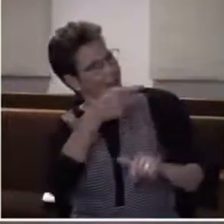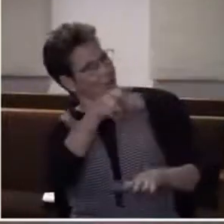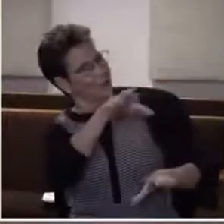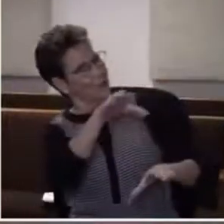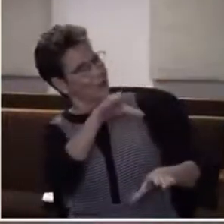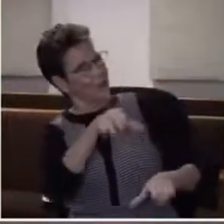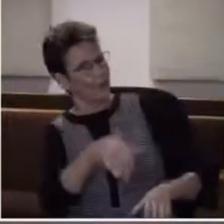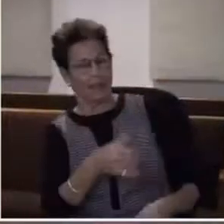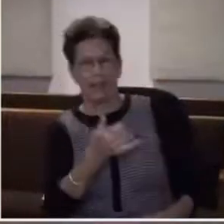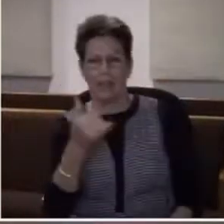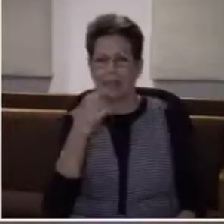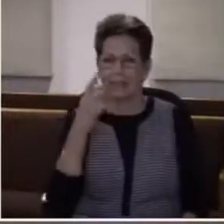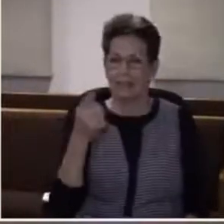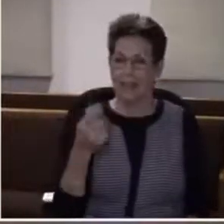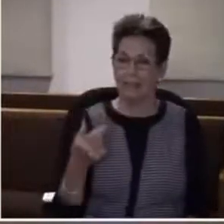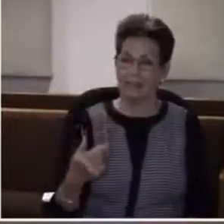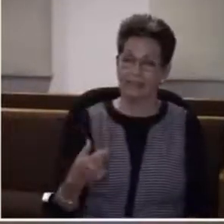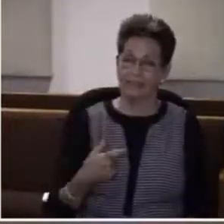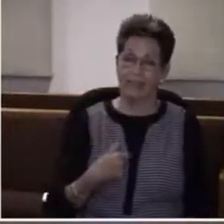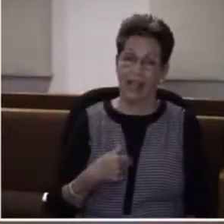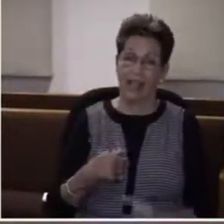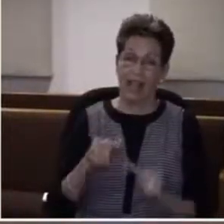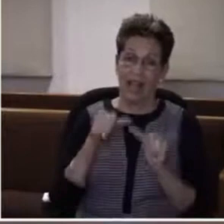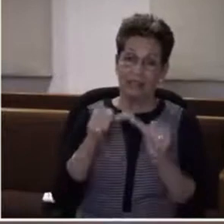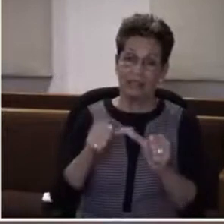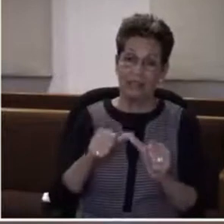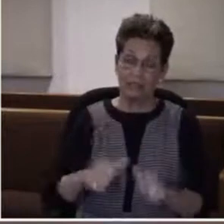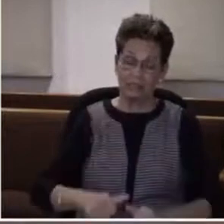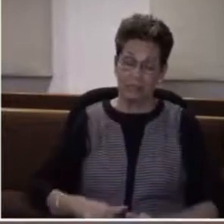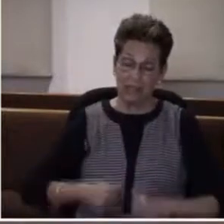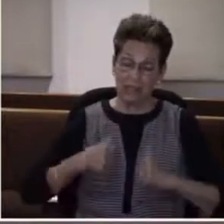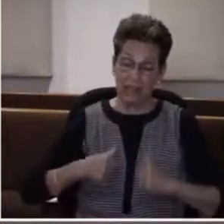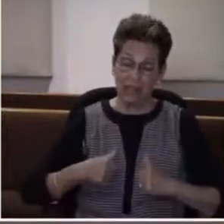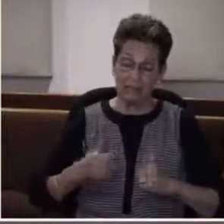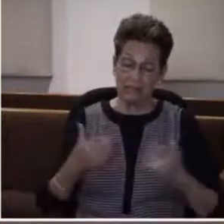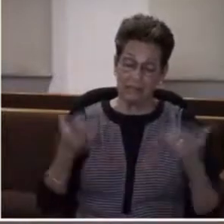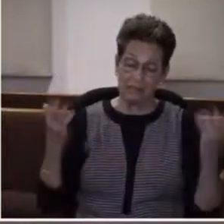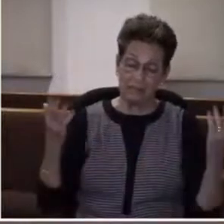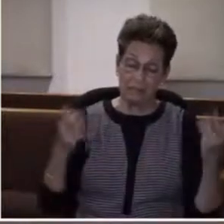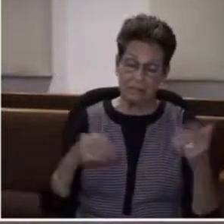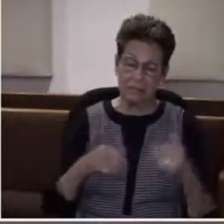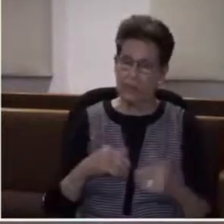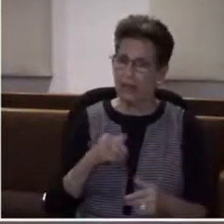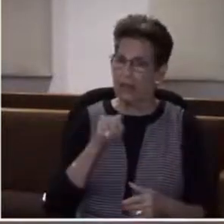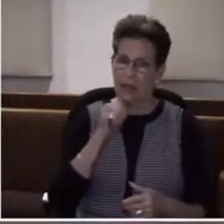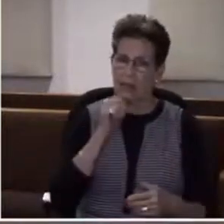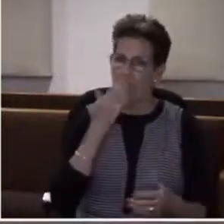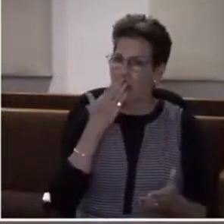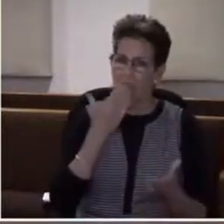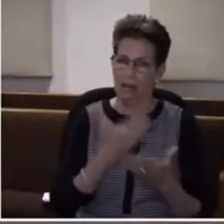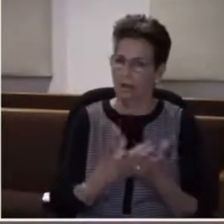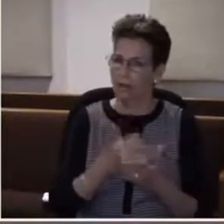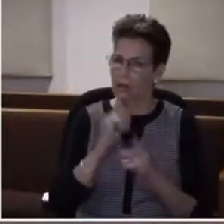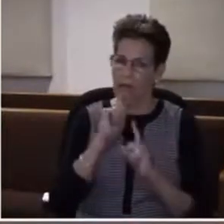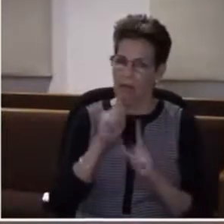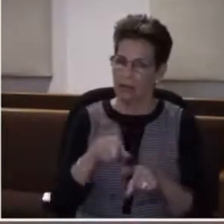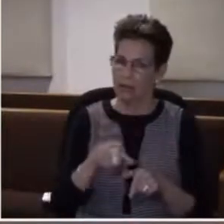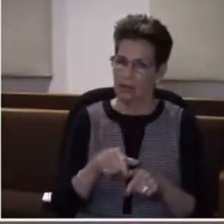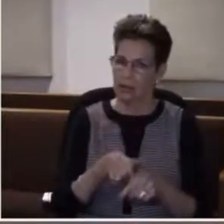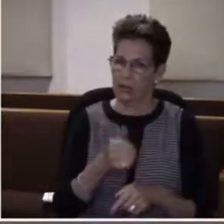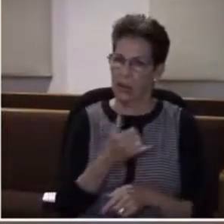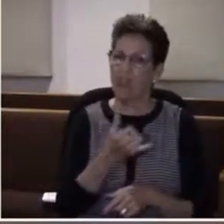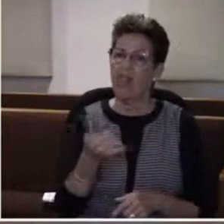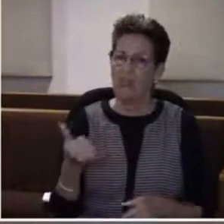It's just another day in paradise. They don't believe they live in paradise. They're letting you know they think that their